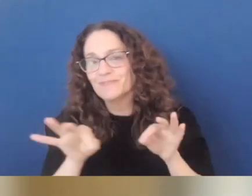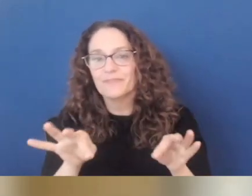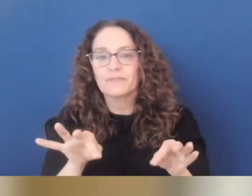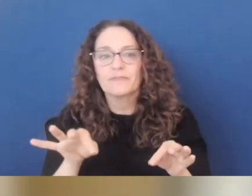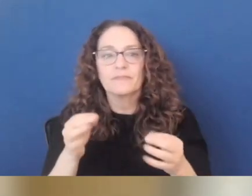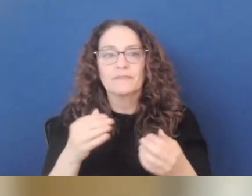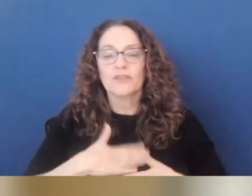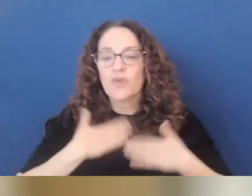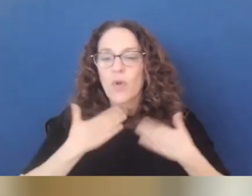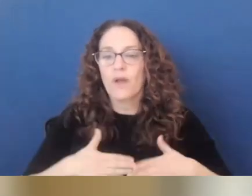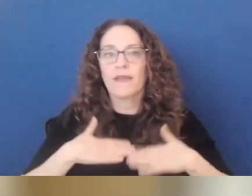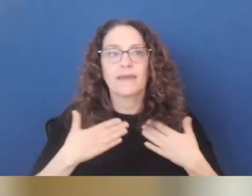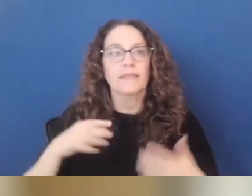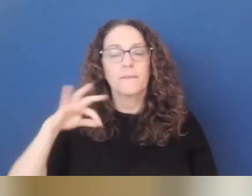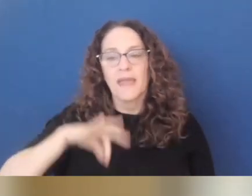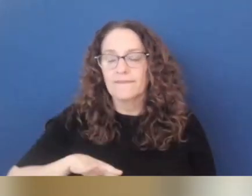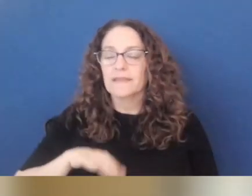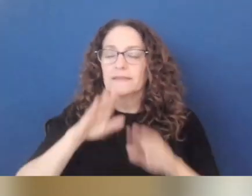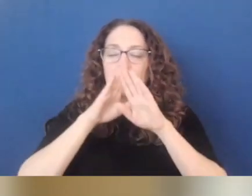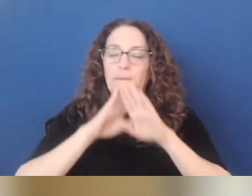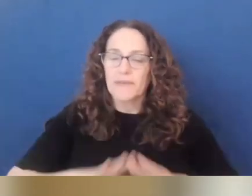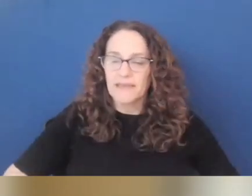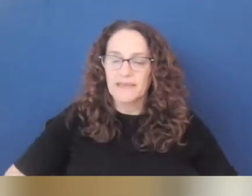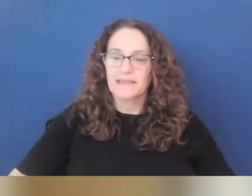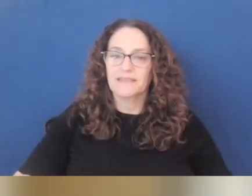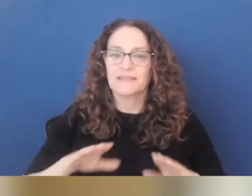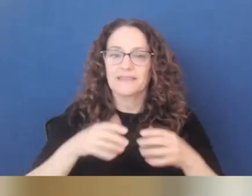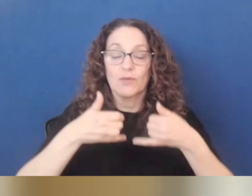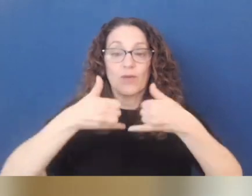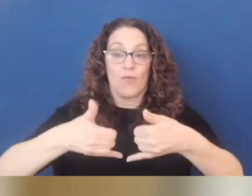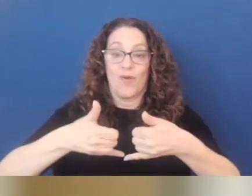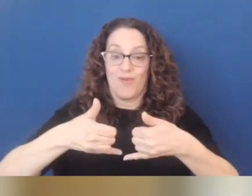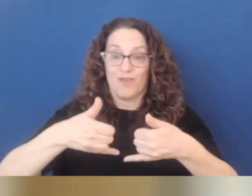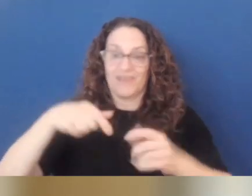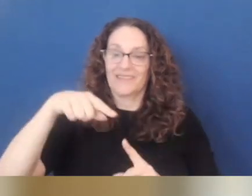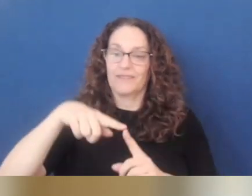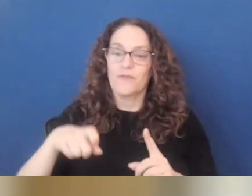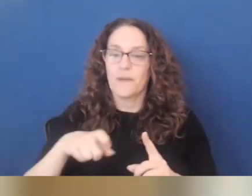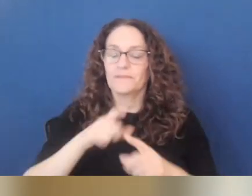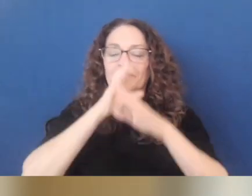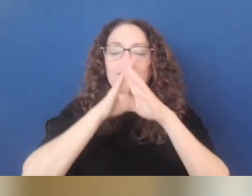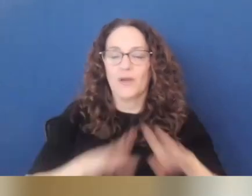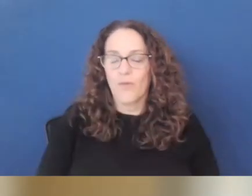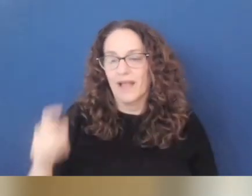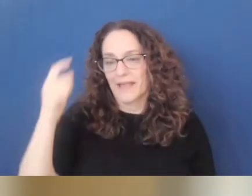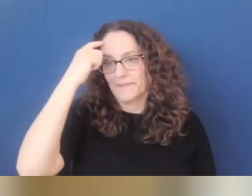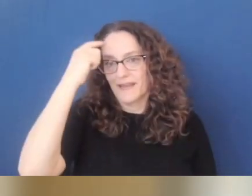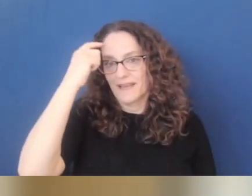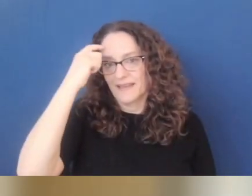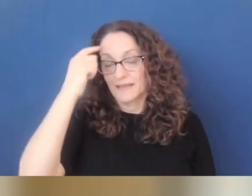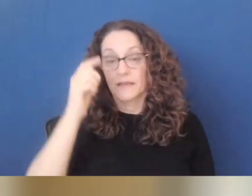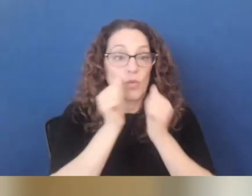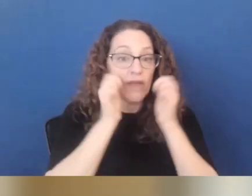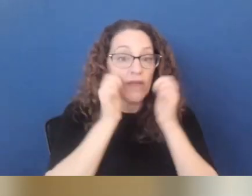the benefits that come from a quiet, calm mind. There are great benefits that come from concentration with